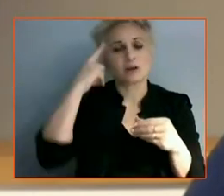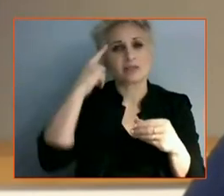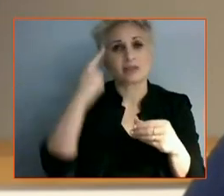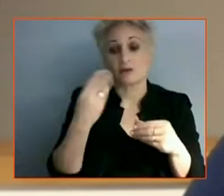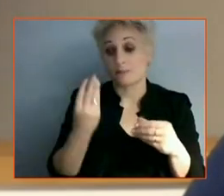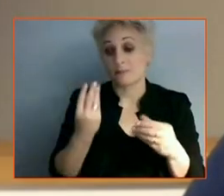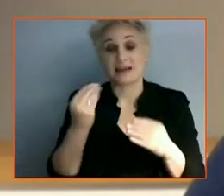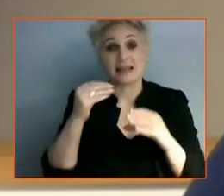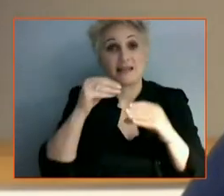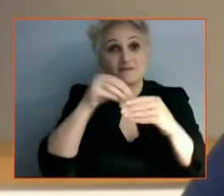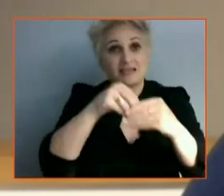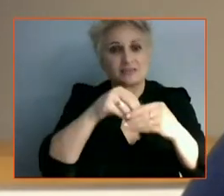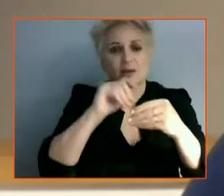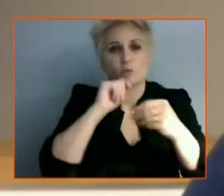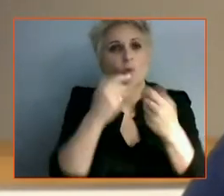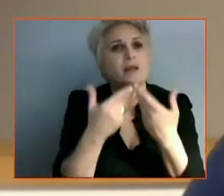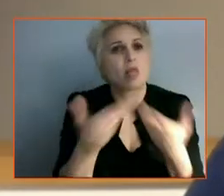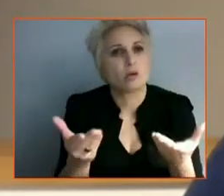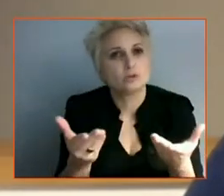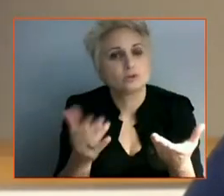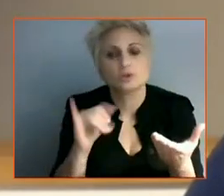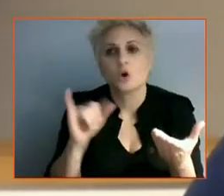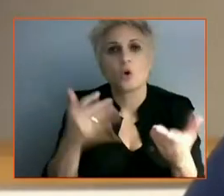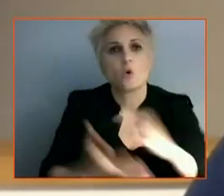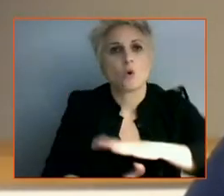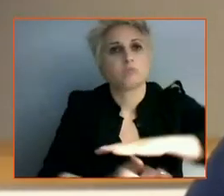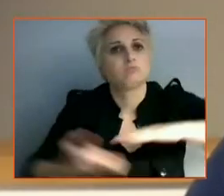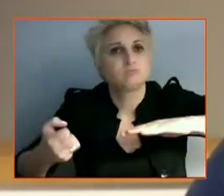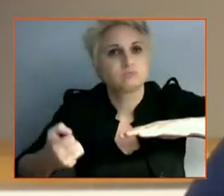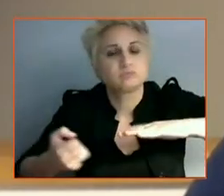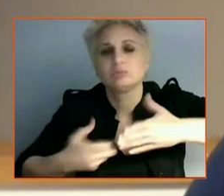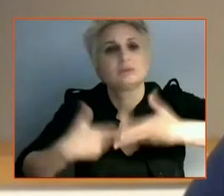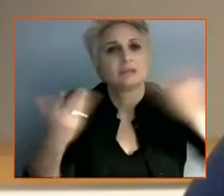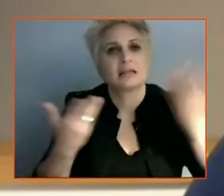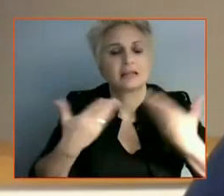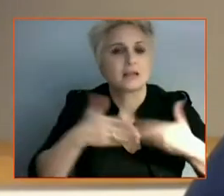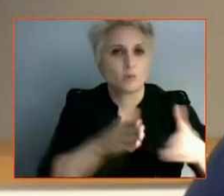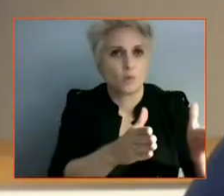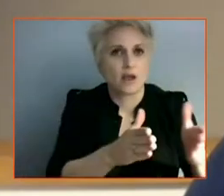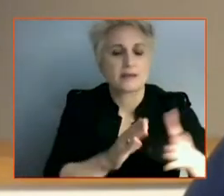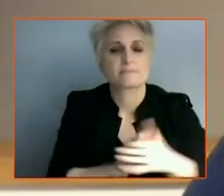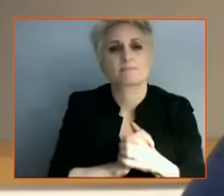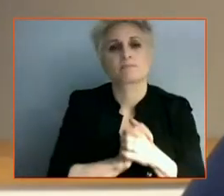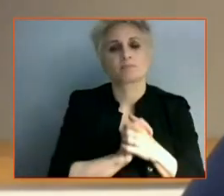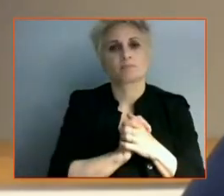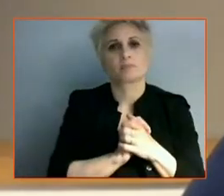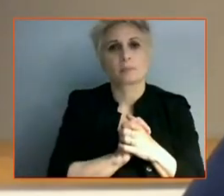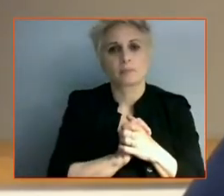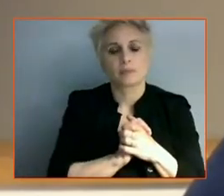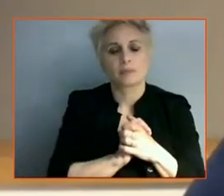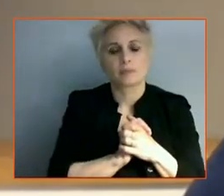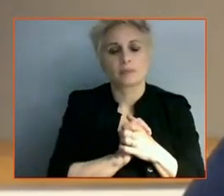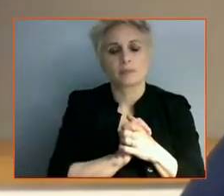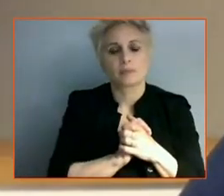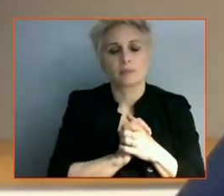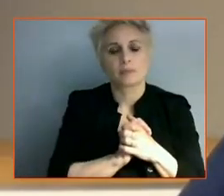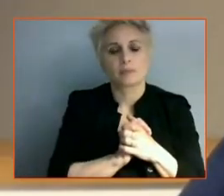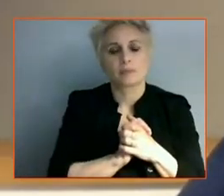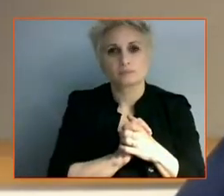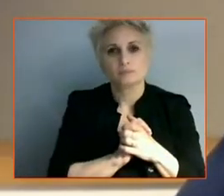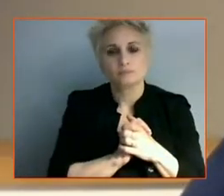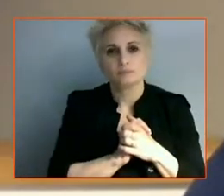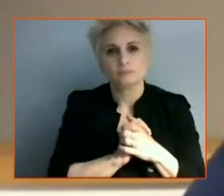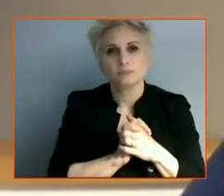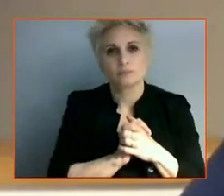somehow undermined by, you know, people illegally copying things and distributing them, is important as well. You